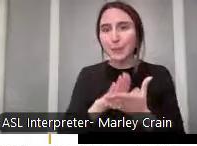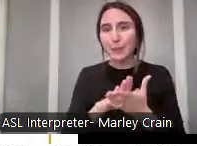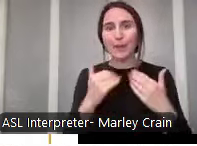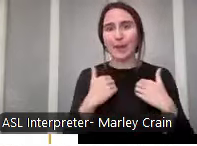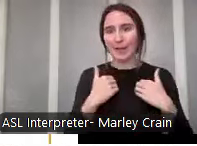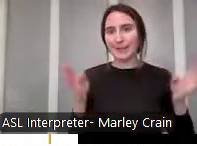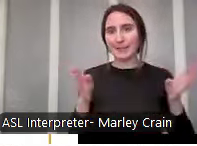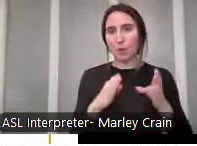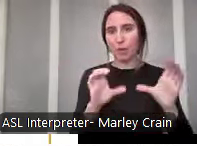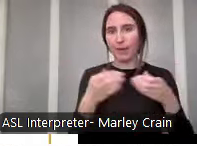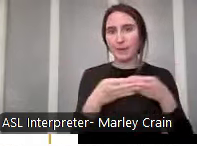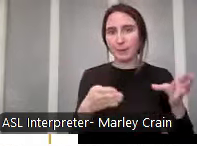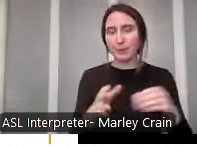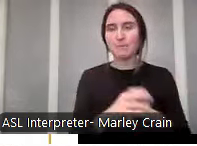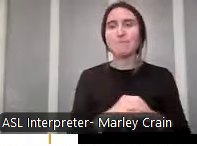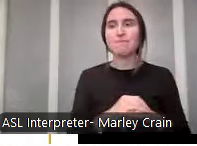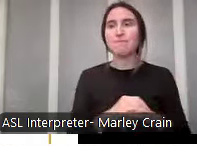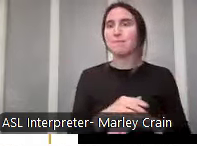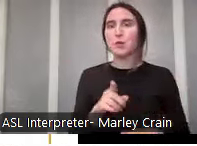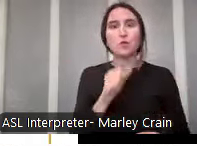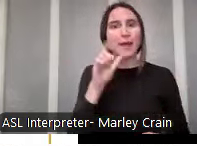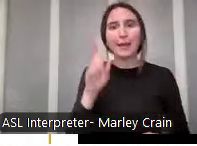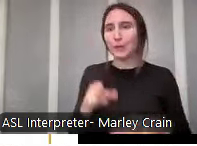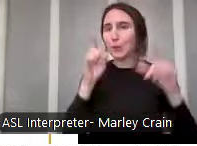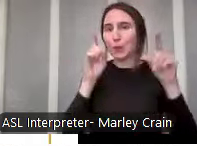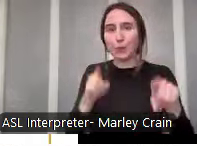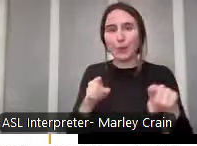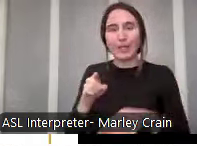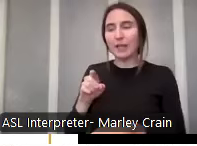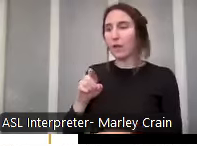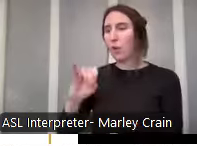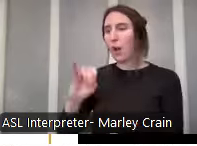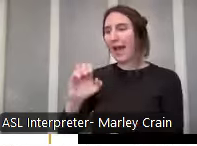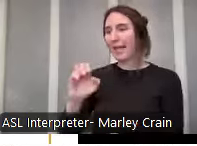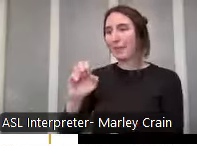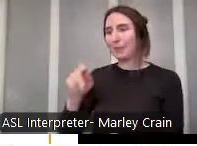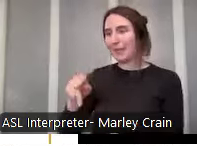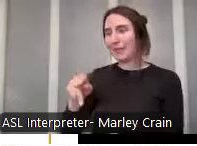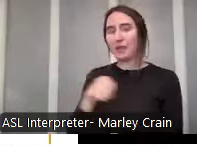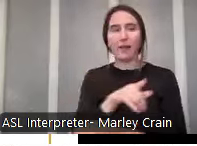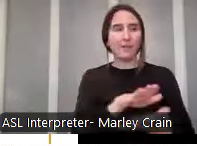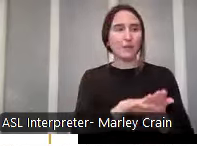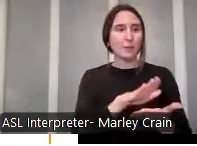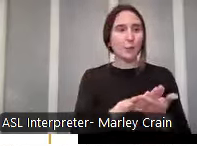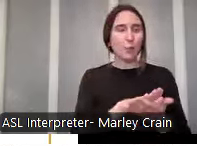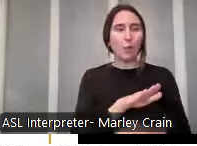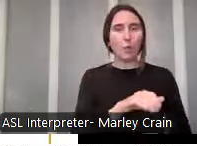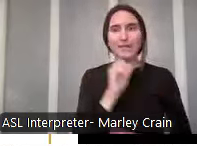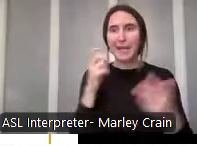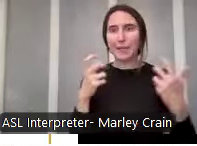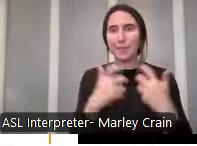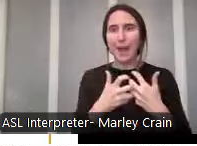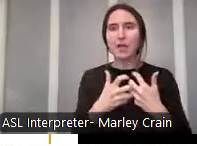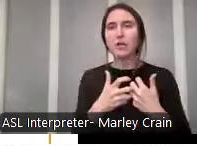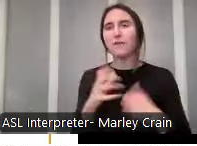year from parents who are being told by schools that, they can't provide what's on the IEP and the only option is to